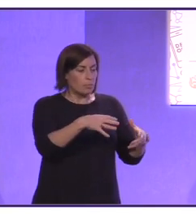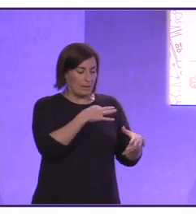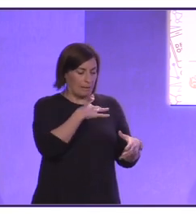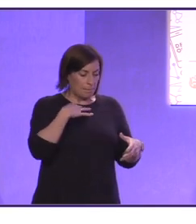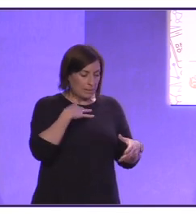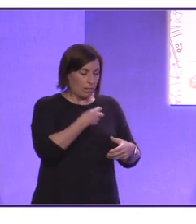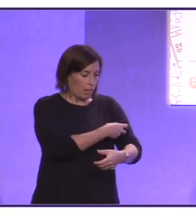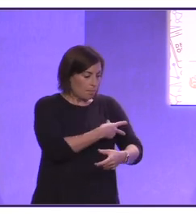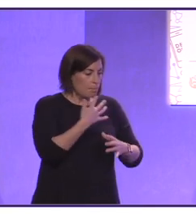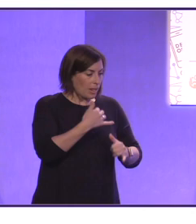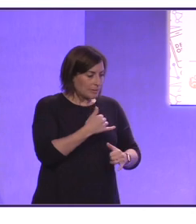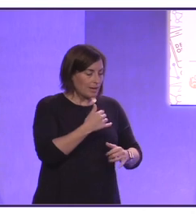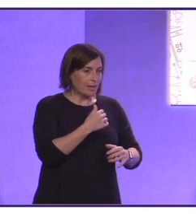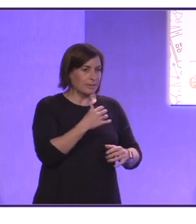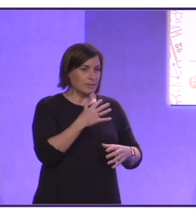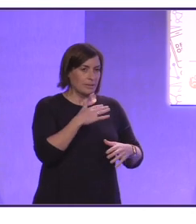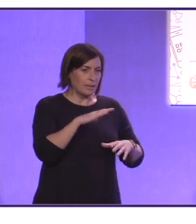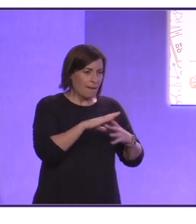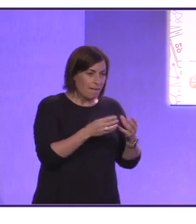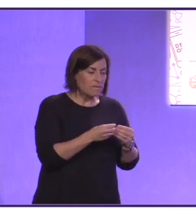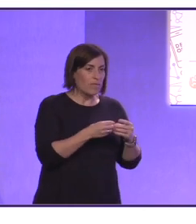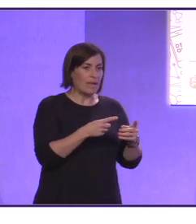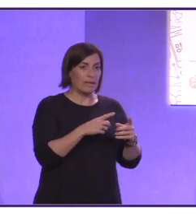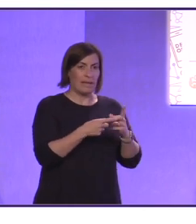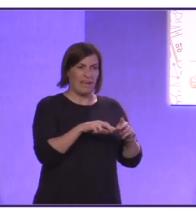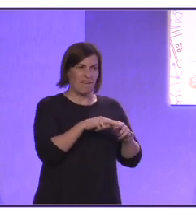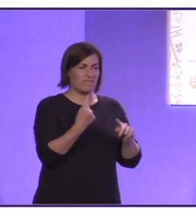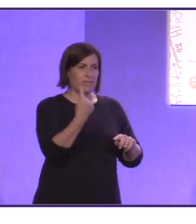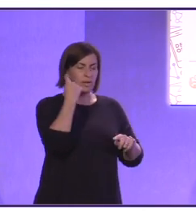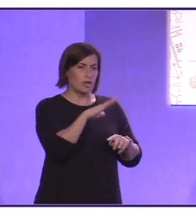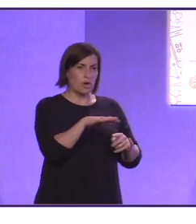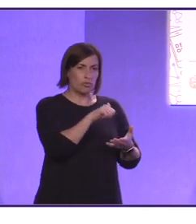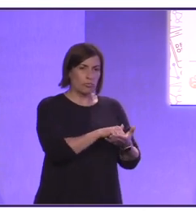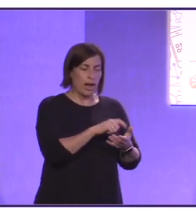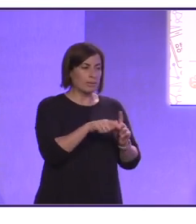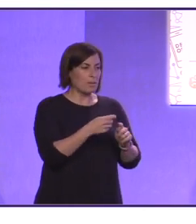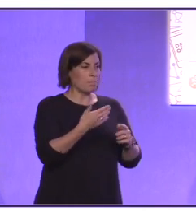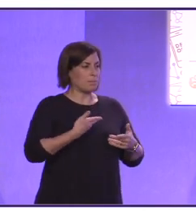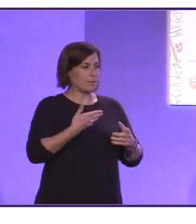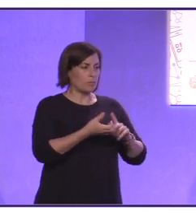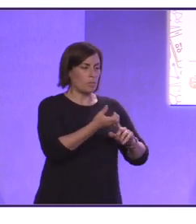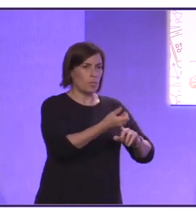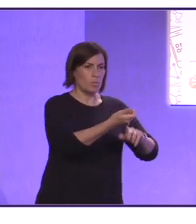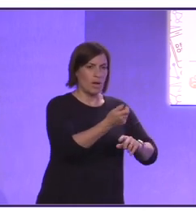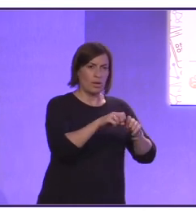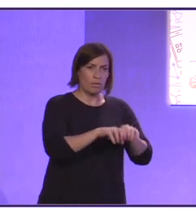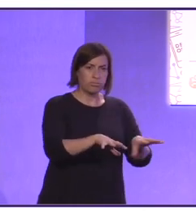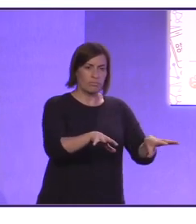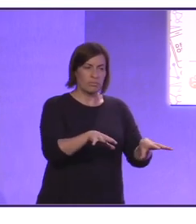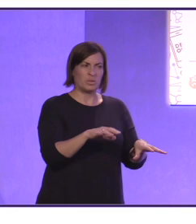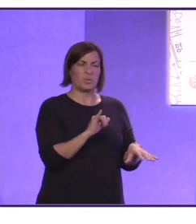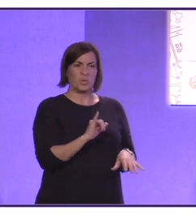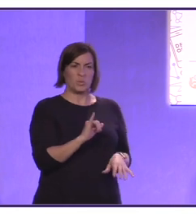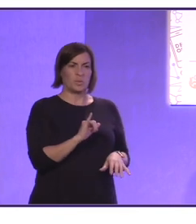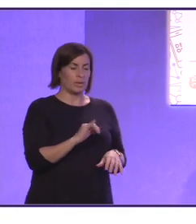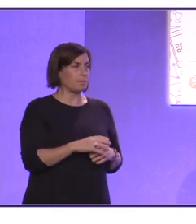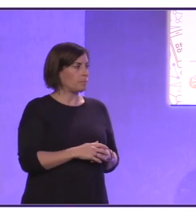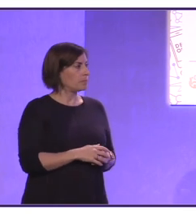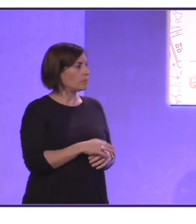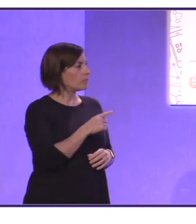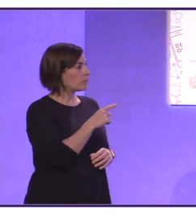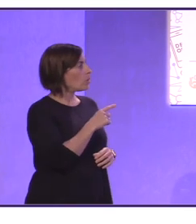service. It'll be interesting to see how it plays out. One that has played out was this case. Susan Fowler talked very bravely about her experiences in